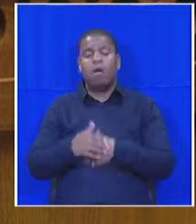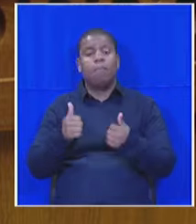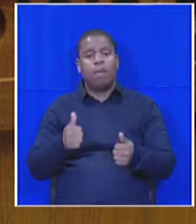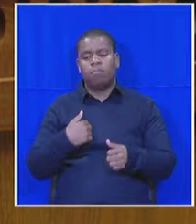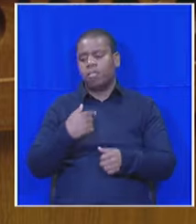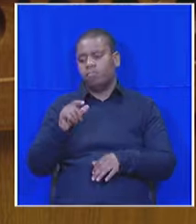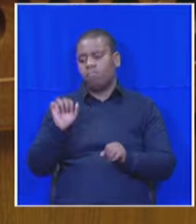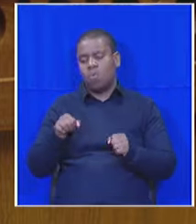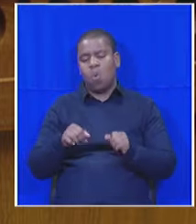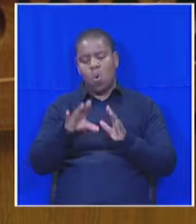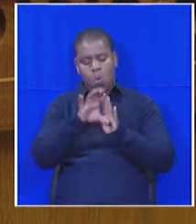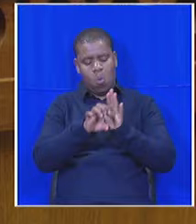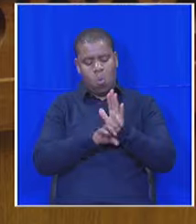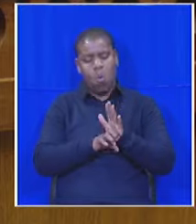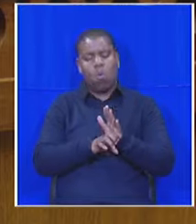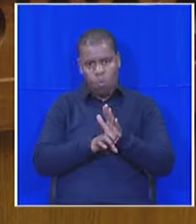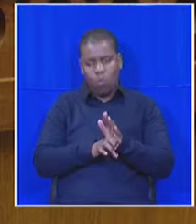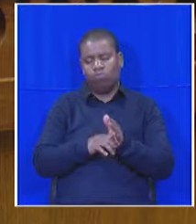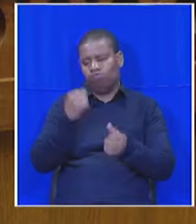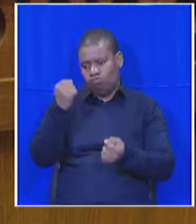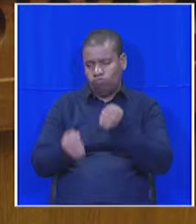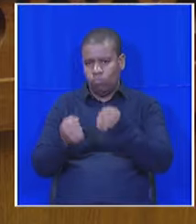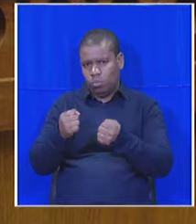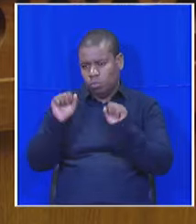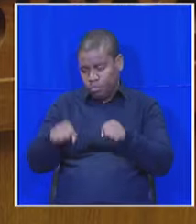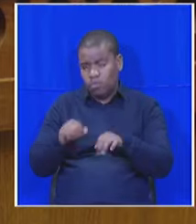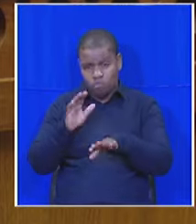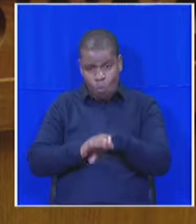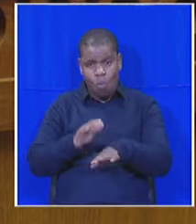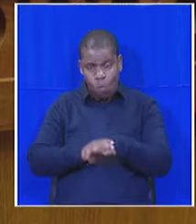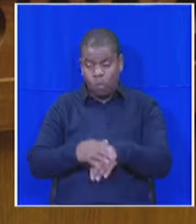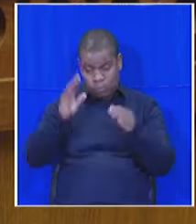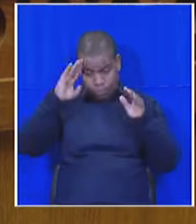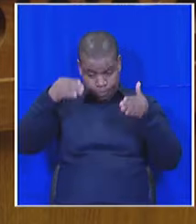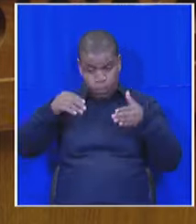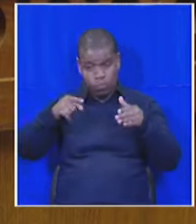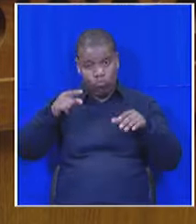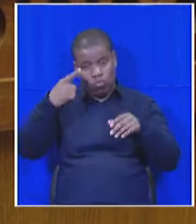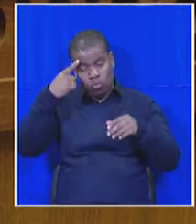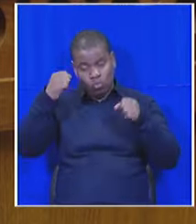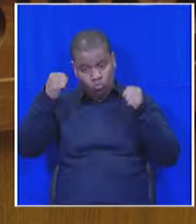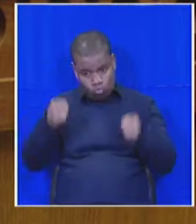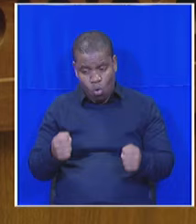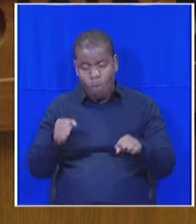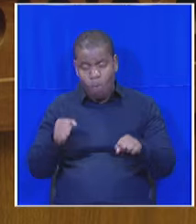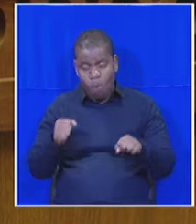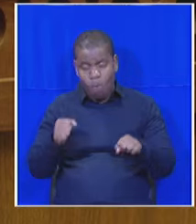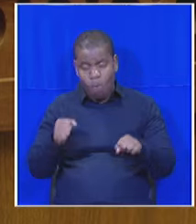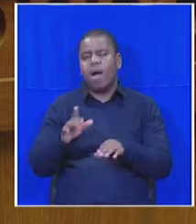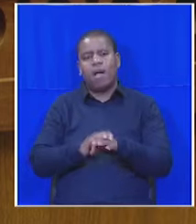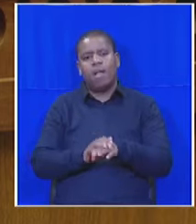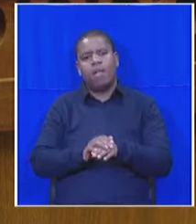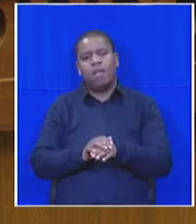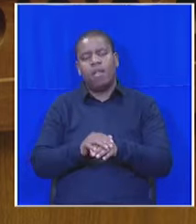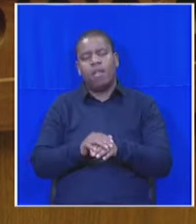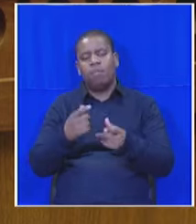Court judgment that should have the effect of sharpening the teeth of the Public Service Commission, it has its wings clipped. The budget